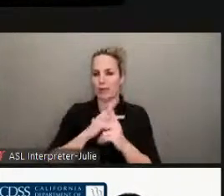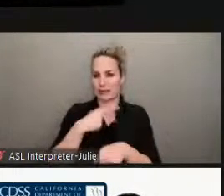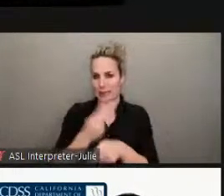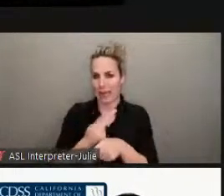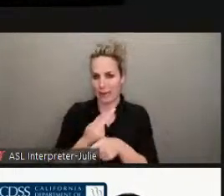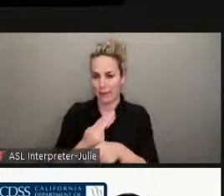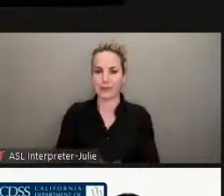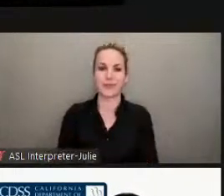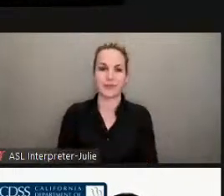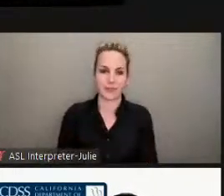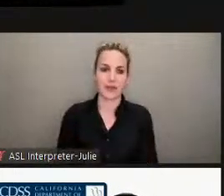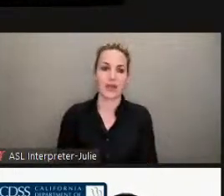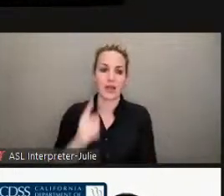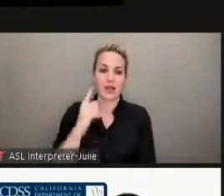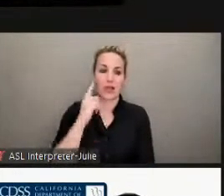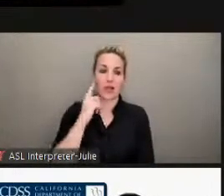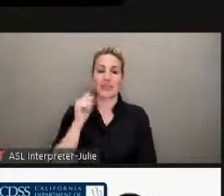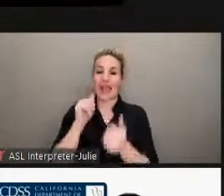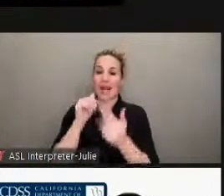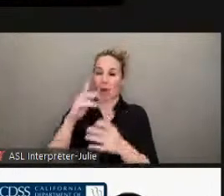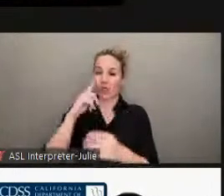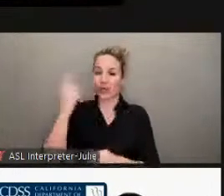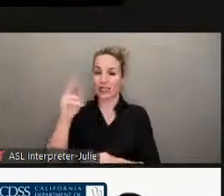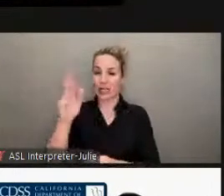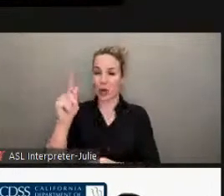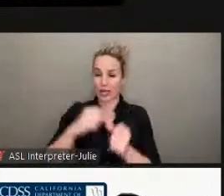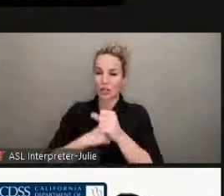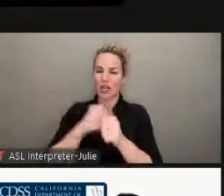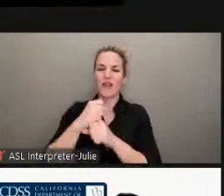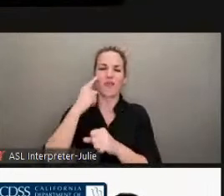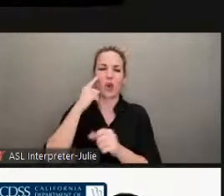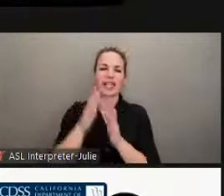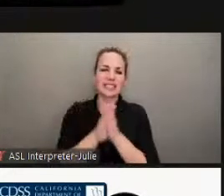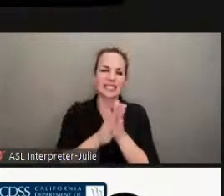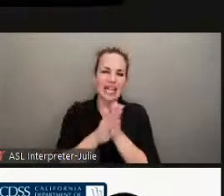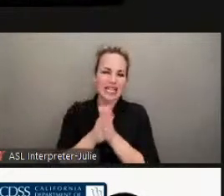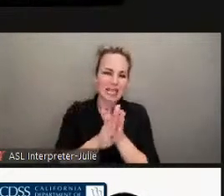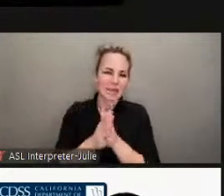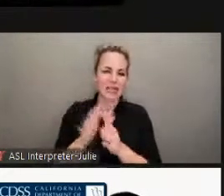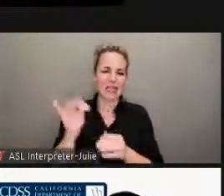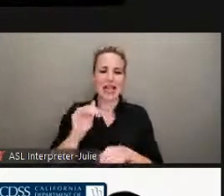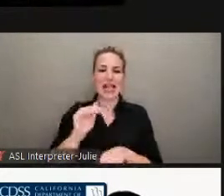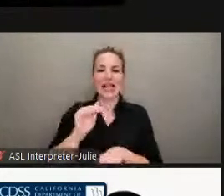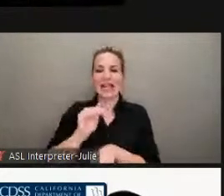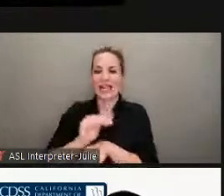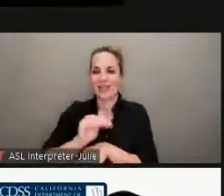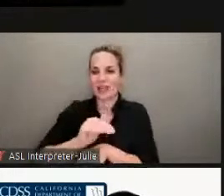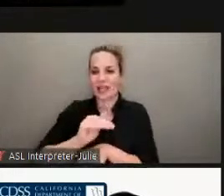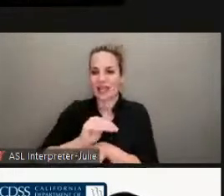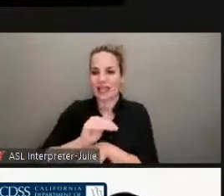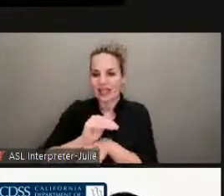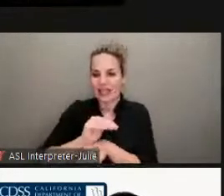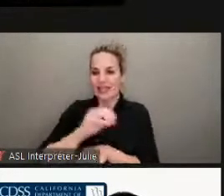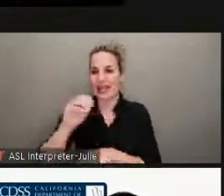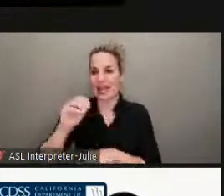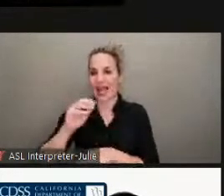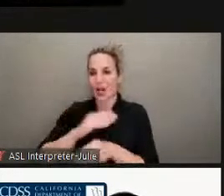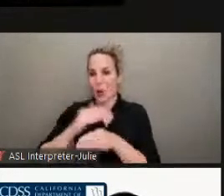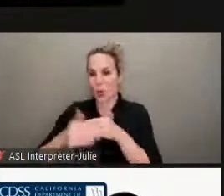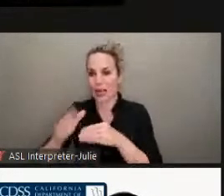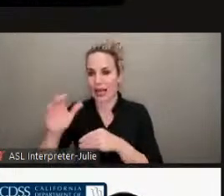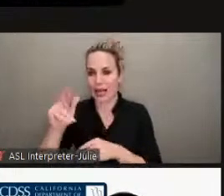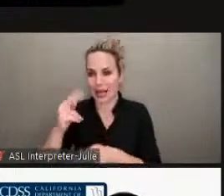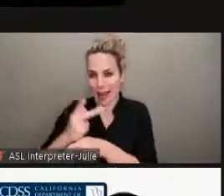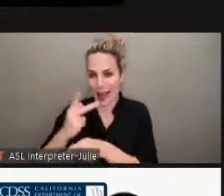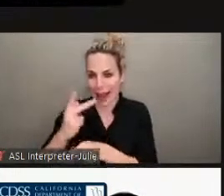The approach for a single rate structure includes rates for incentives, enhancements such as evening and weekend care. And lastly, the approach for a